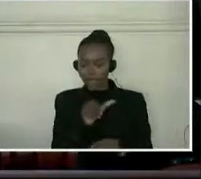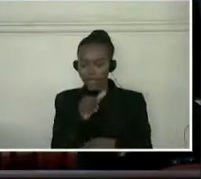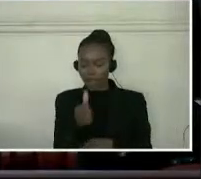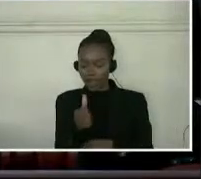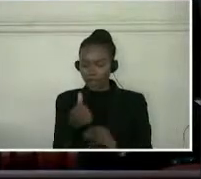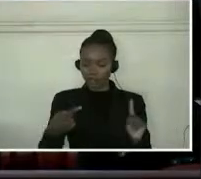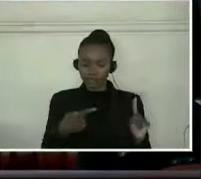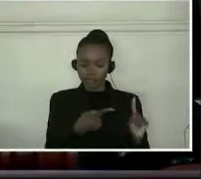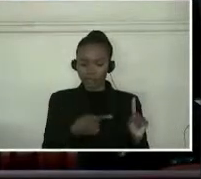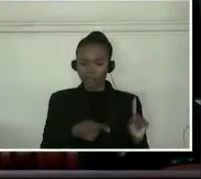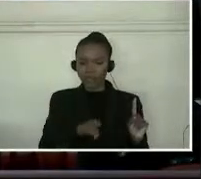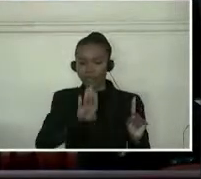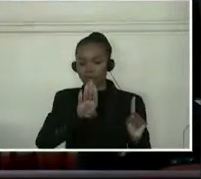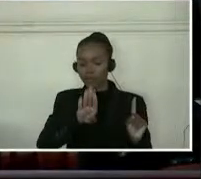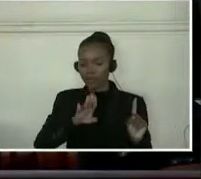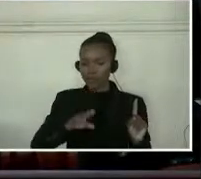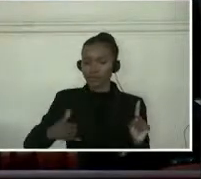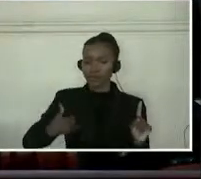for six minutes